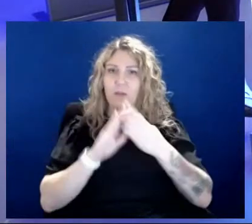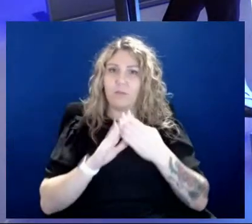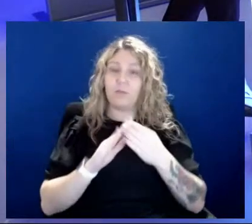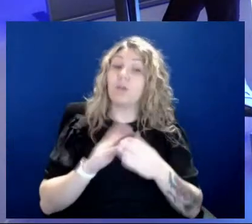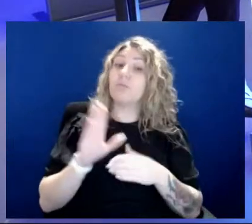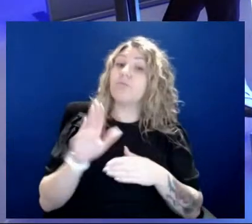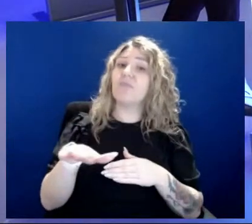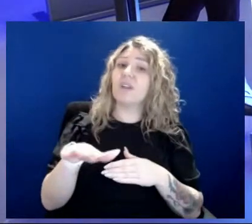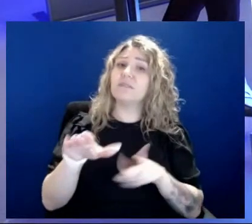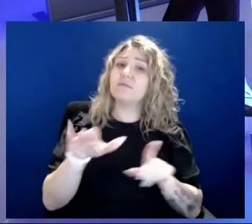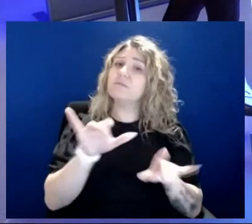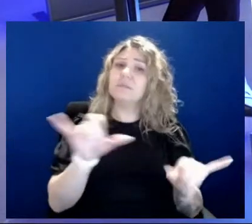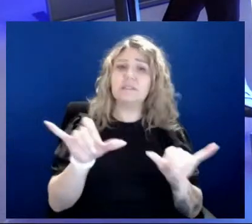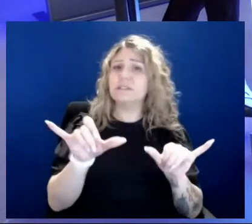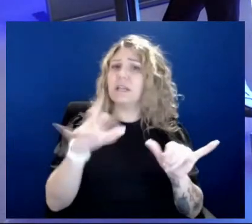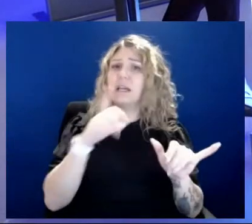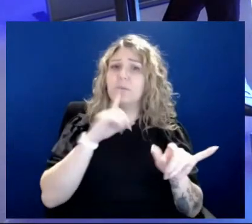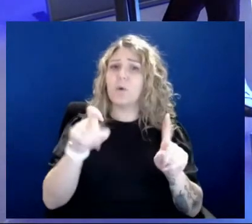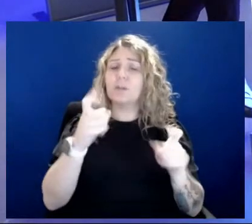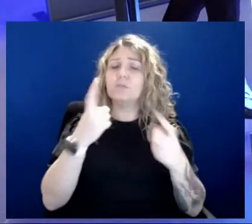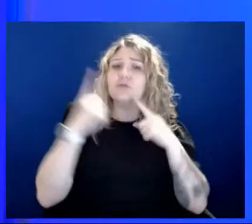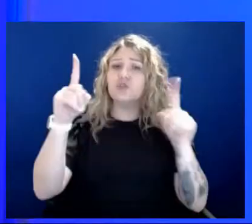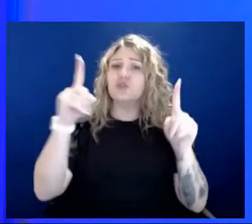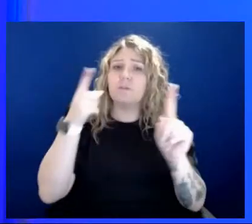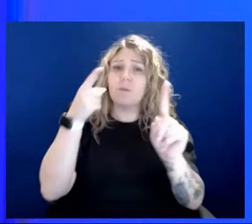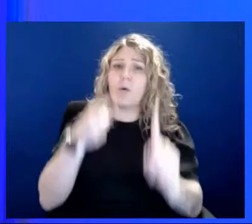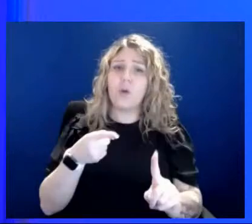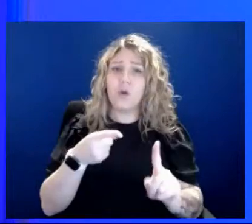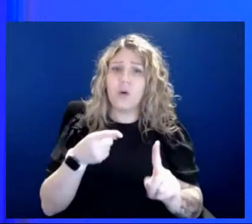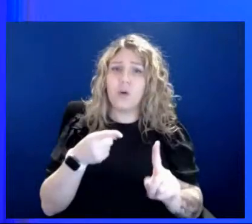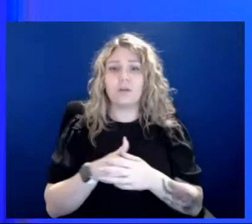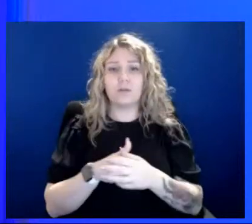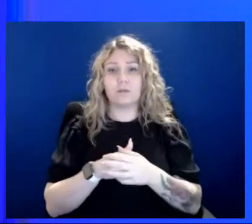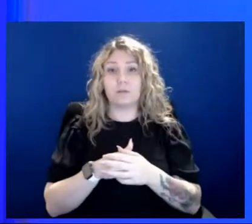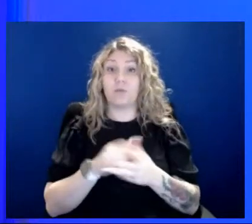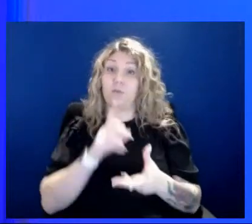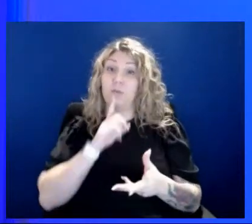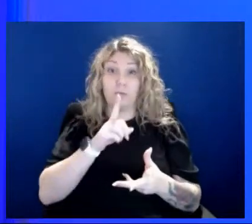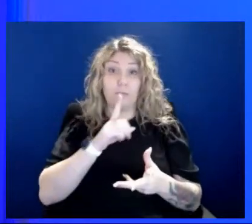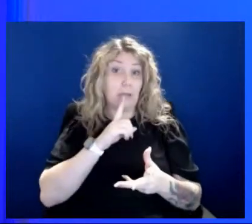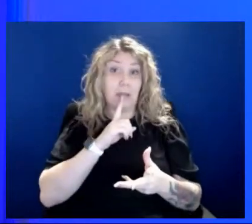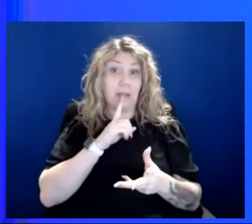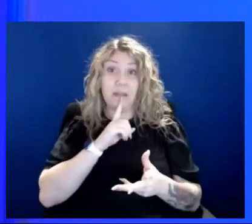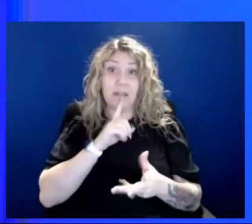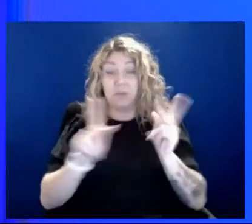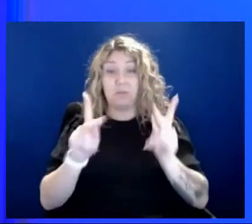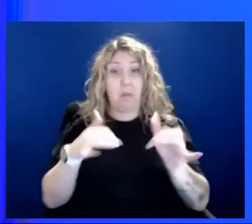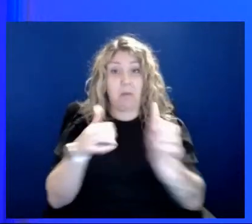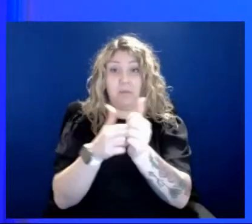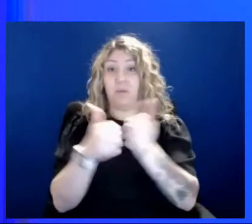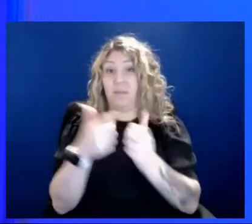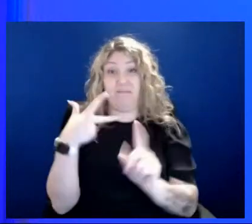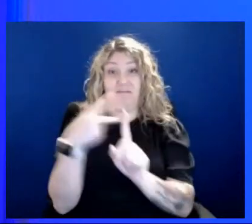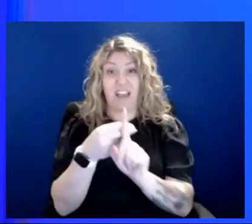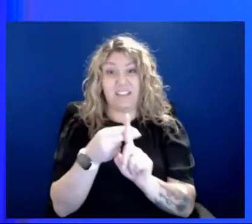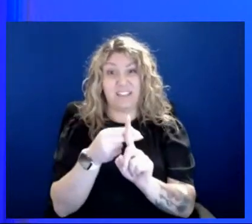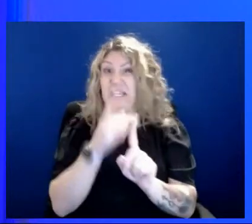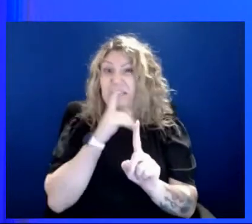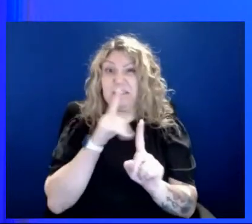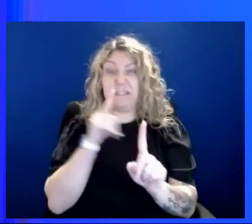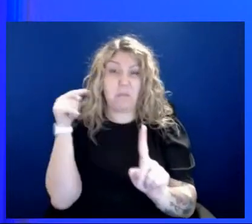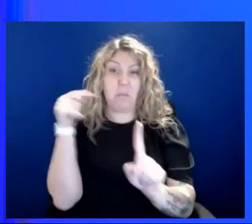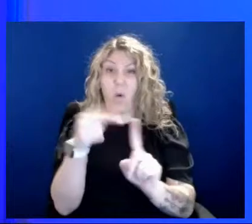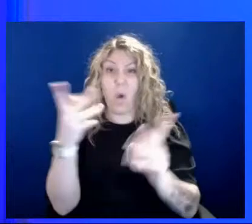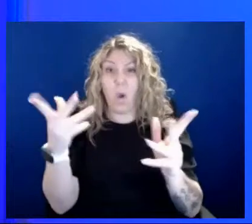Achievable goals in the foreseeable future? Really concretely, to get more people up to date on their vaccines. I really think we have to take advantage